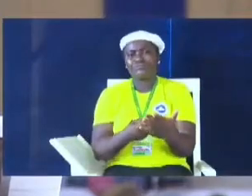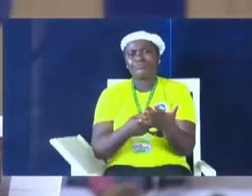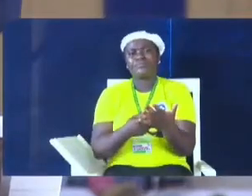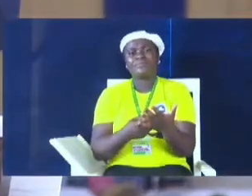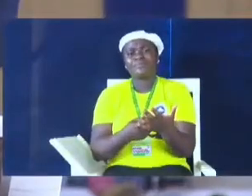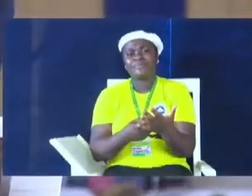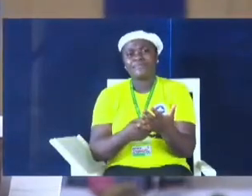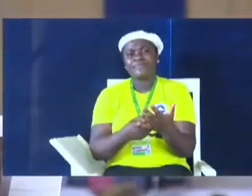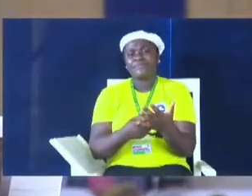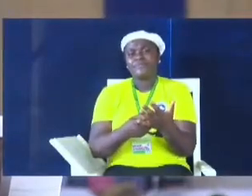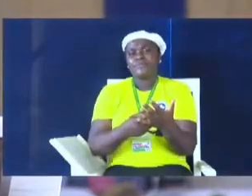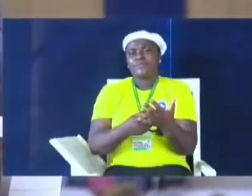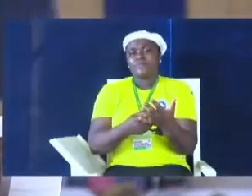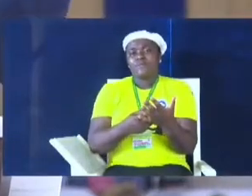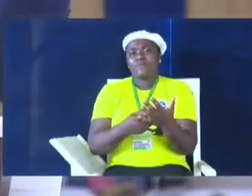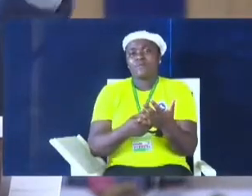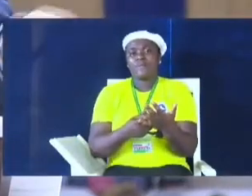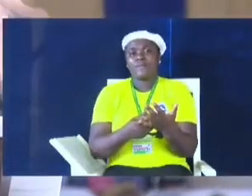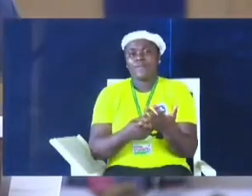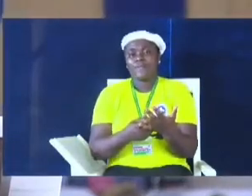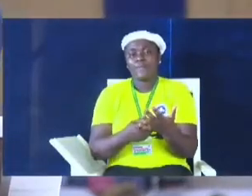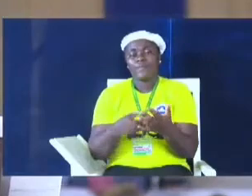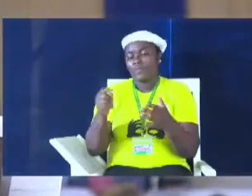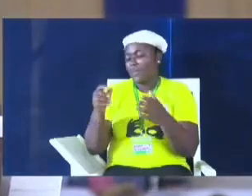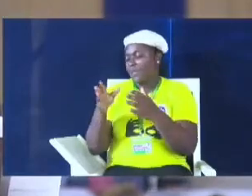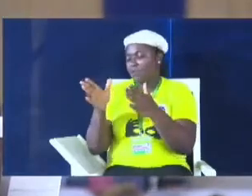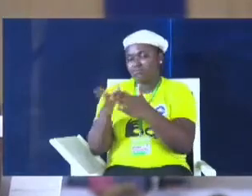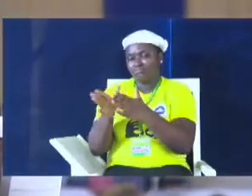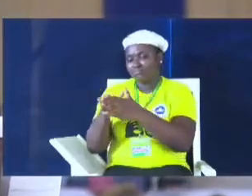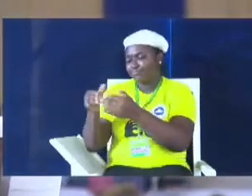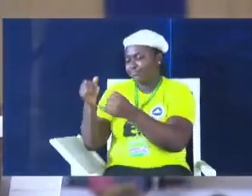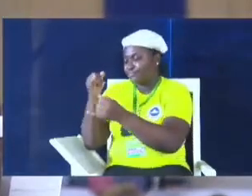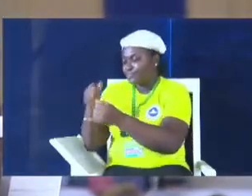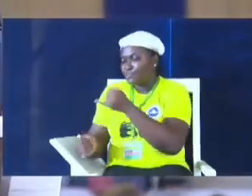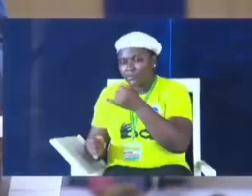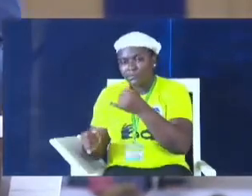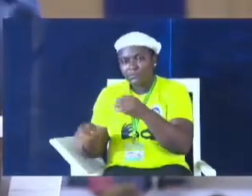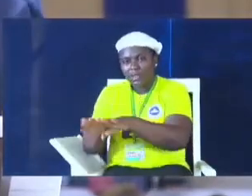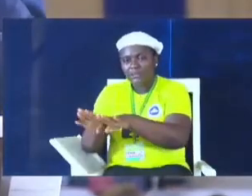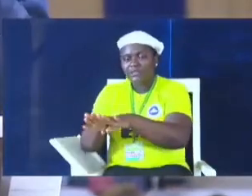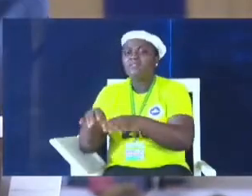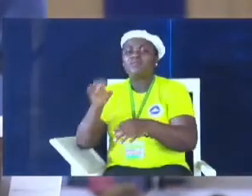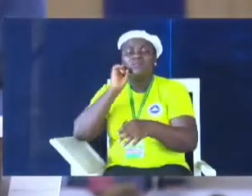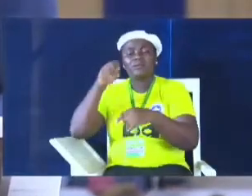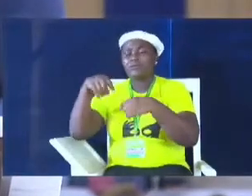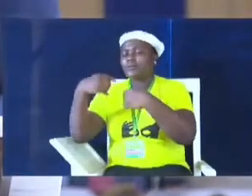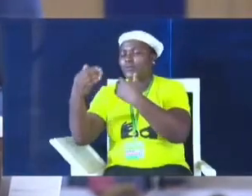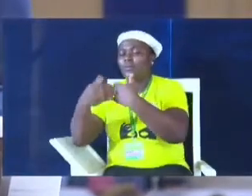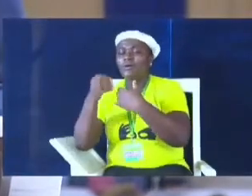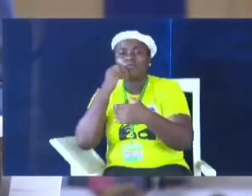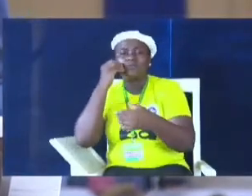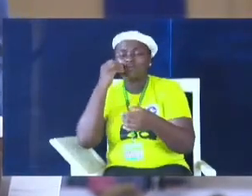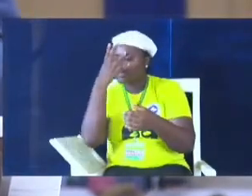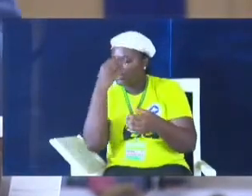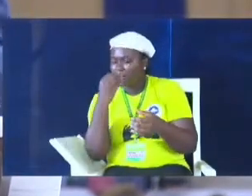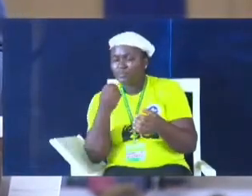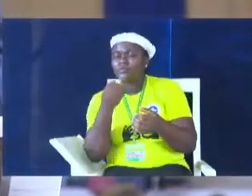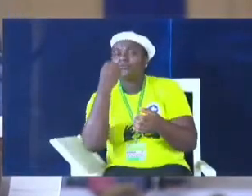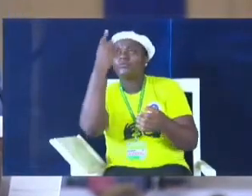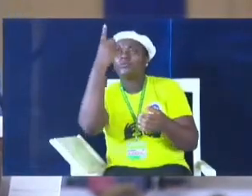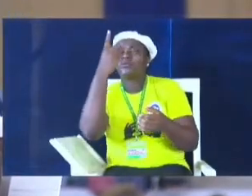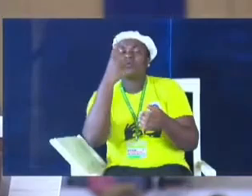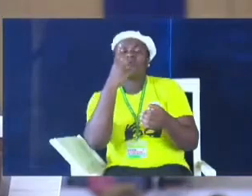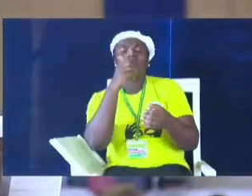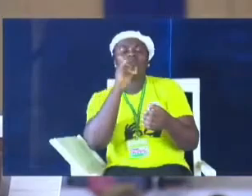Can't remember for how long. The meeting ended and she went back home, slept. Woke up in the morning, she